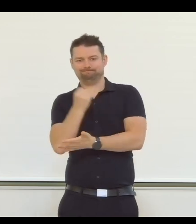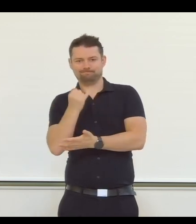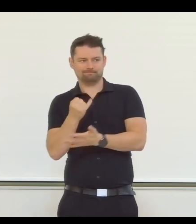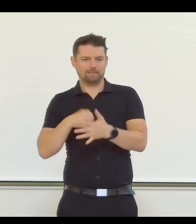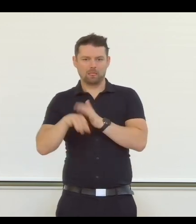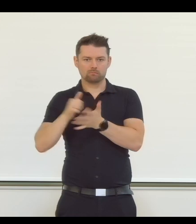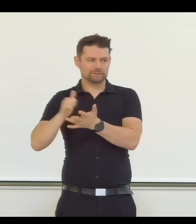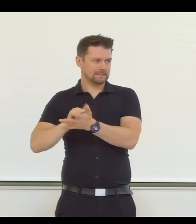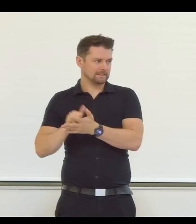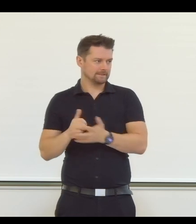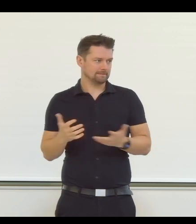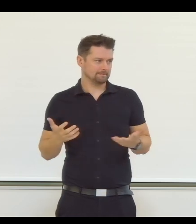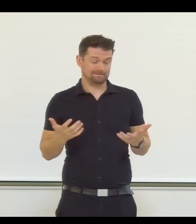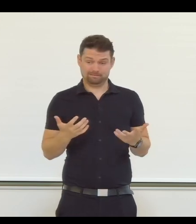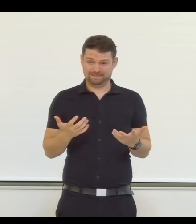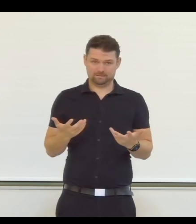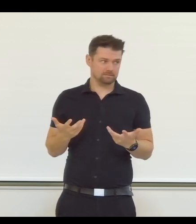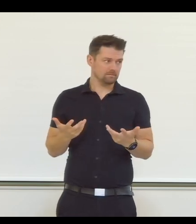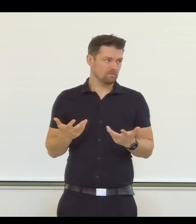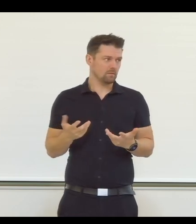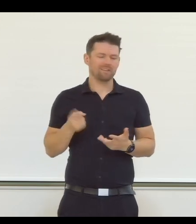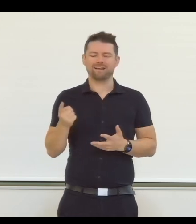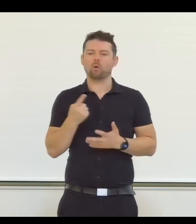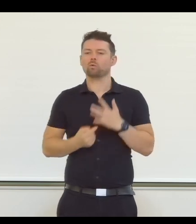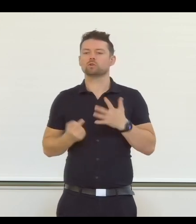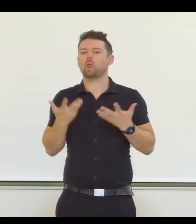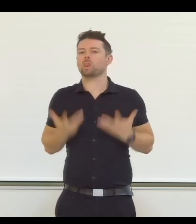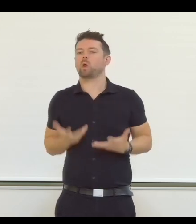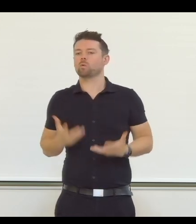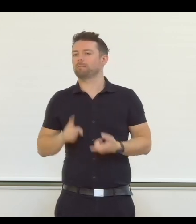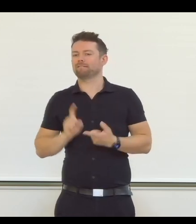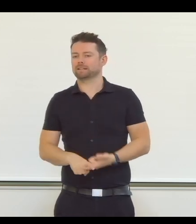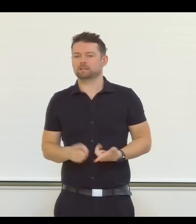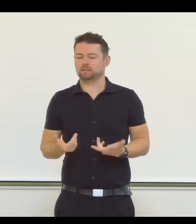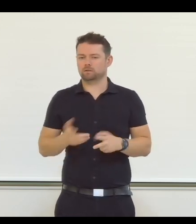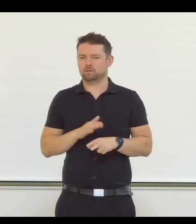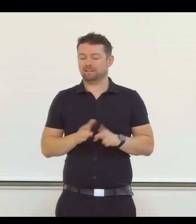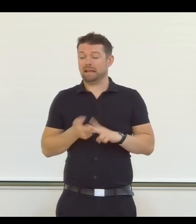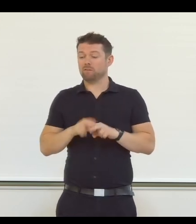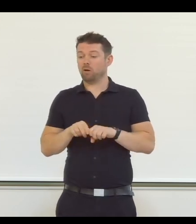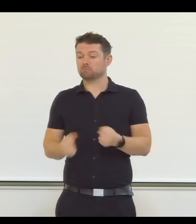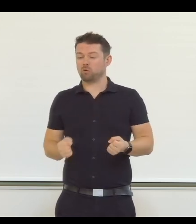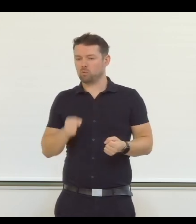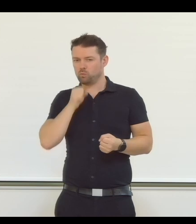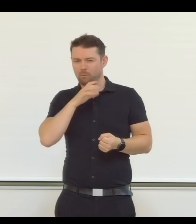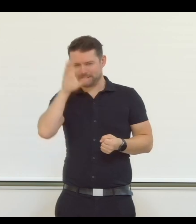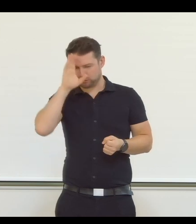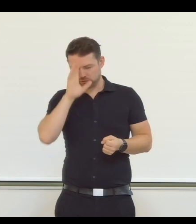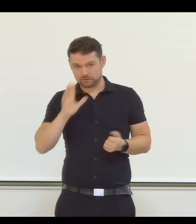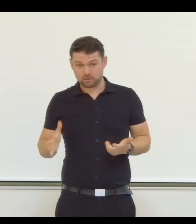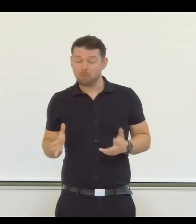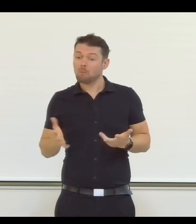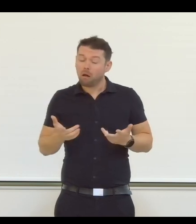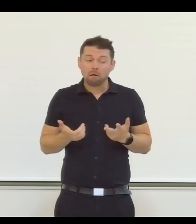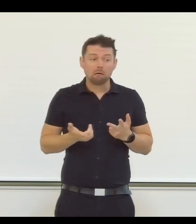Fortunately, I wasn't asking the crew to do anything load-bearing. There wasn't a hazard in there that if it broke, it was going to hurt them. But that certainly could be